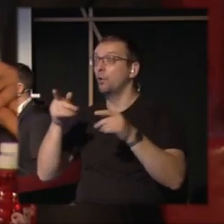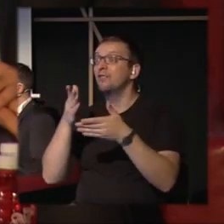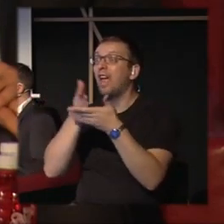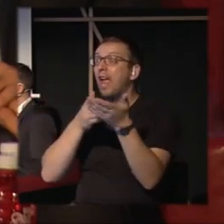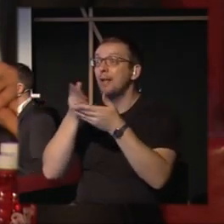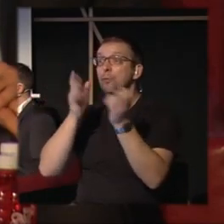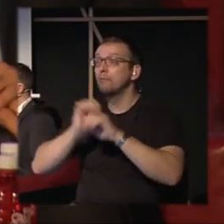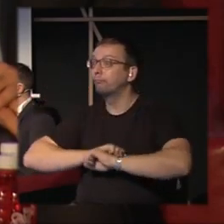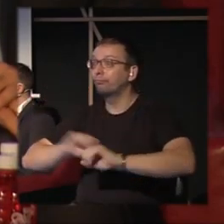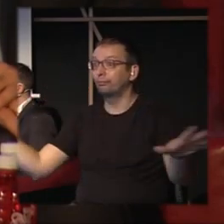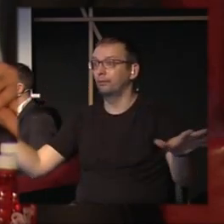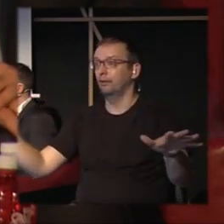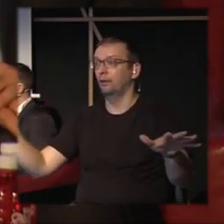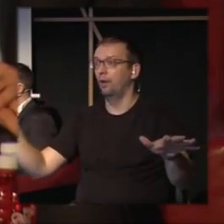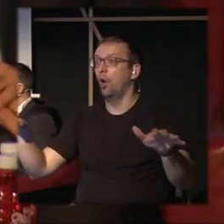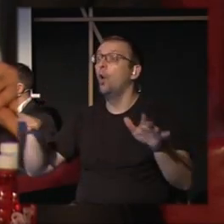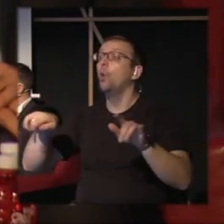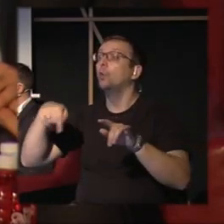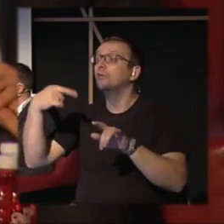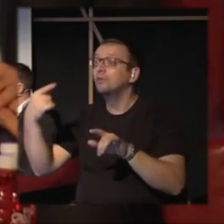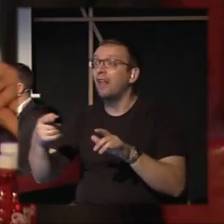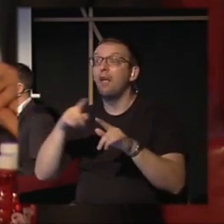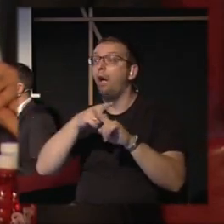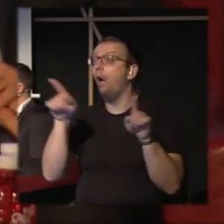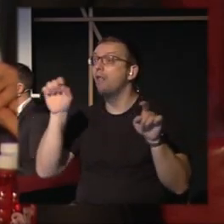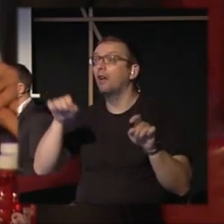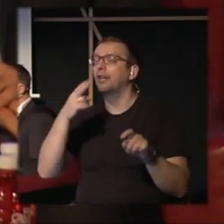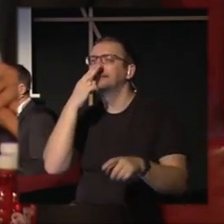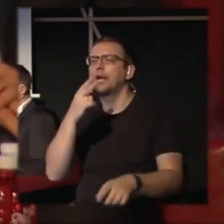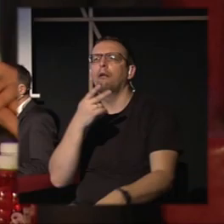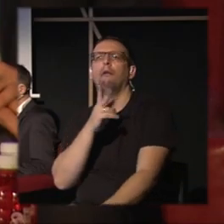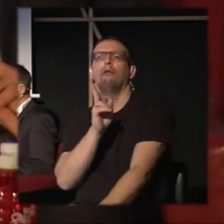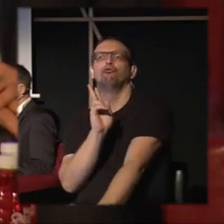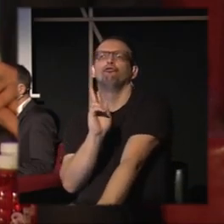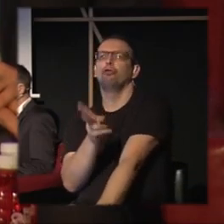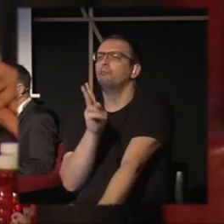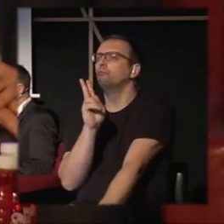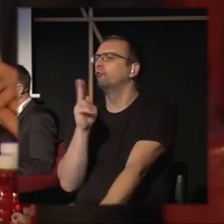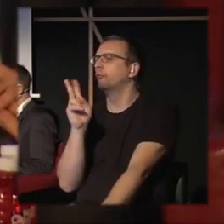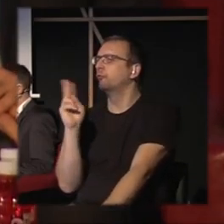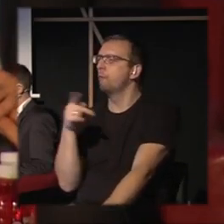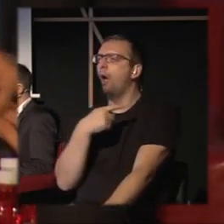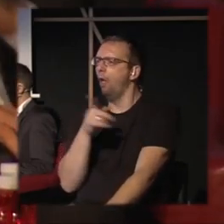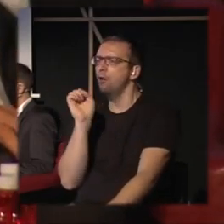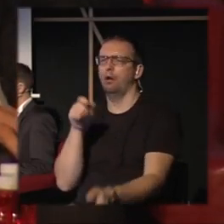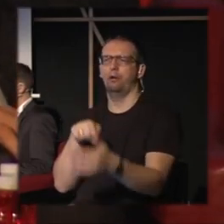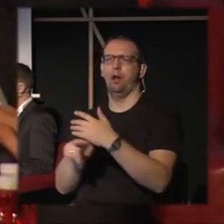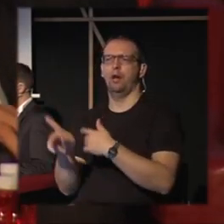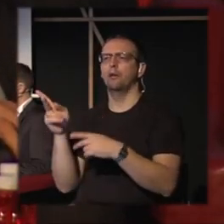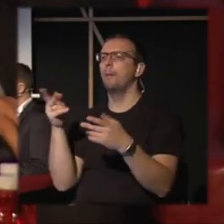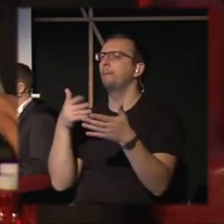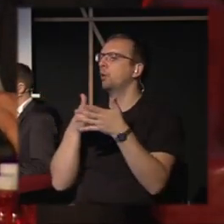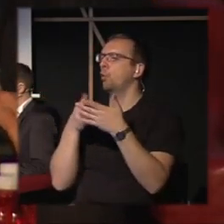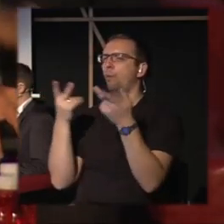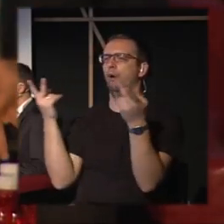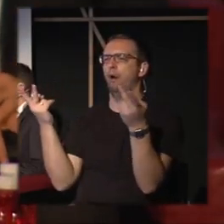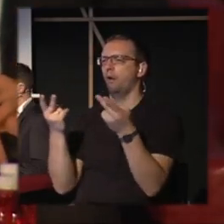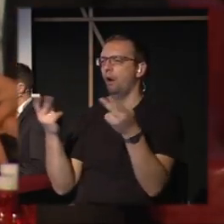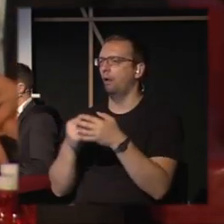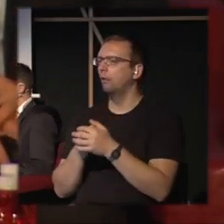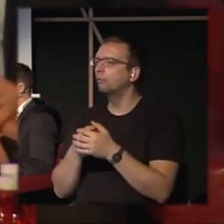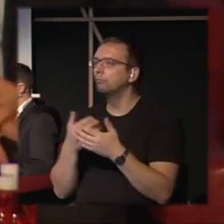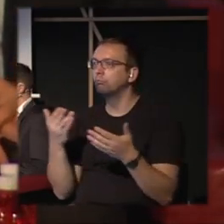them, and they can easily go to the stadium and enjoy the football like non-disabled person. And to the RFU, I